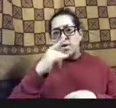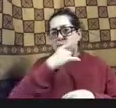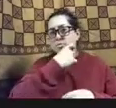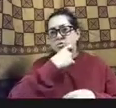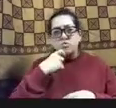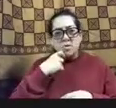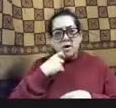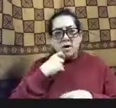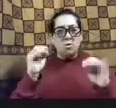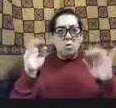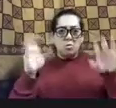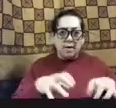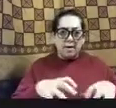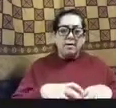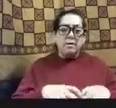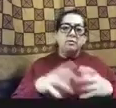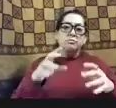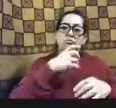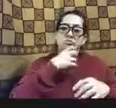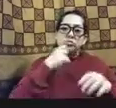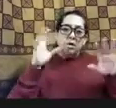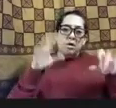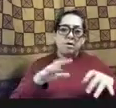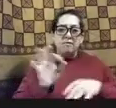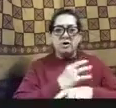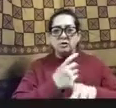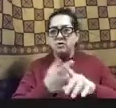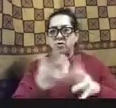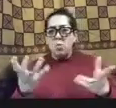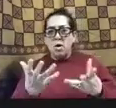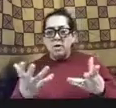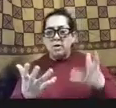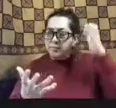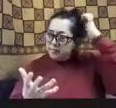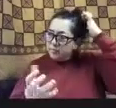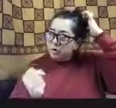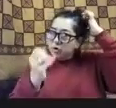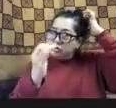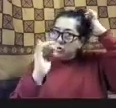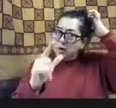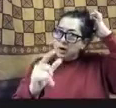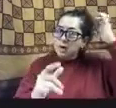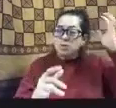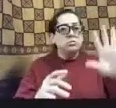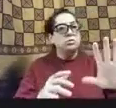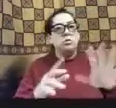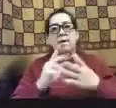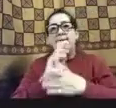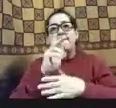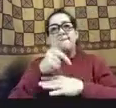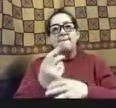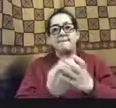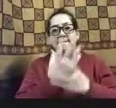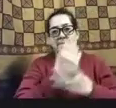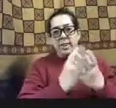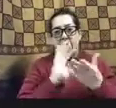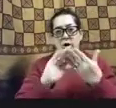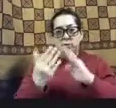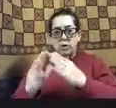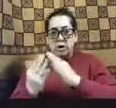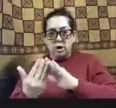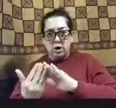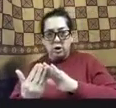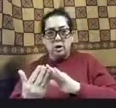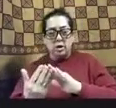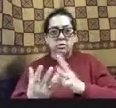And drought is a function of the soils, or, well, the plant community, and the plant community is